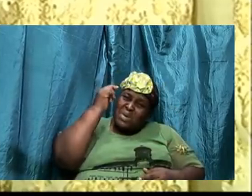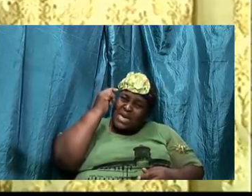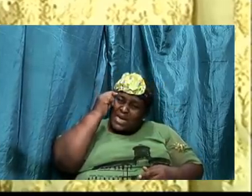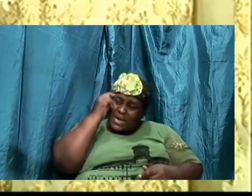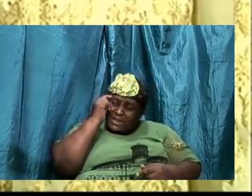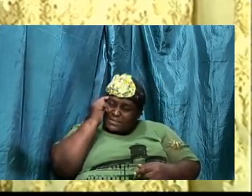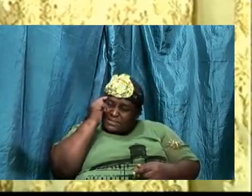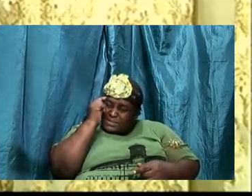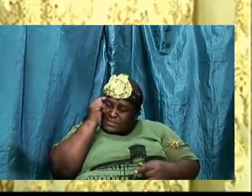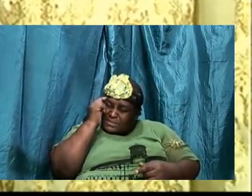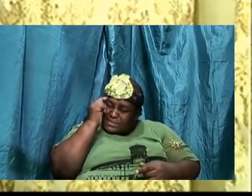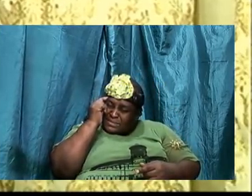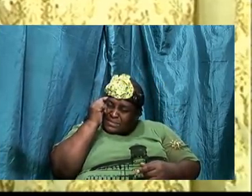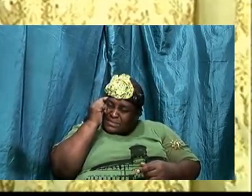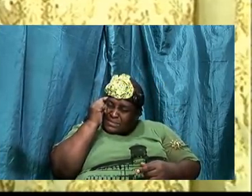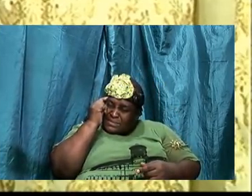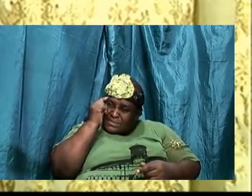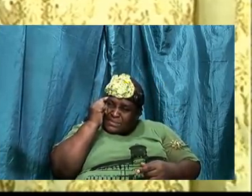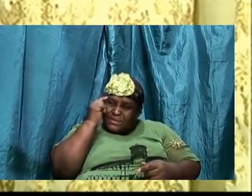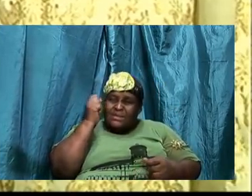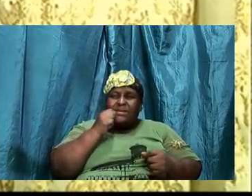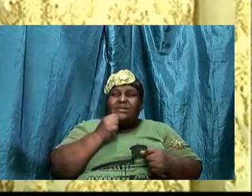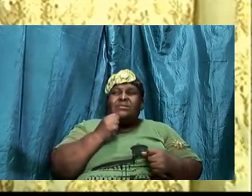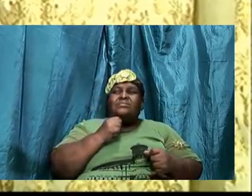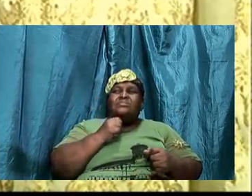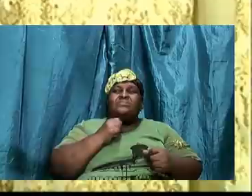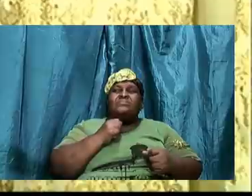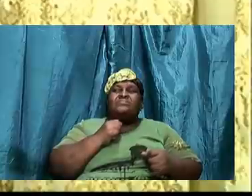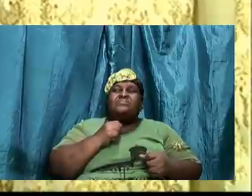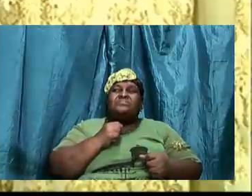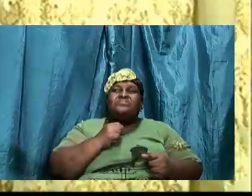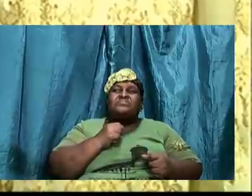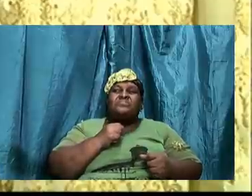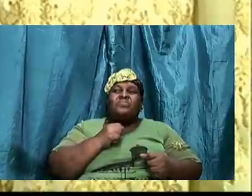come to you as a strong Christian?